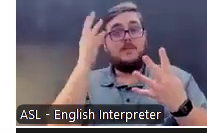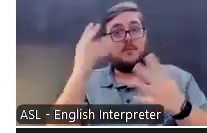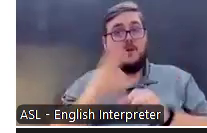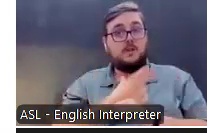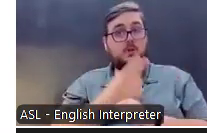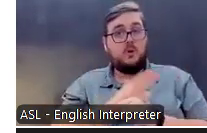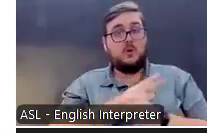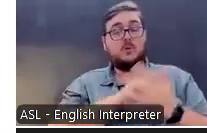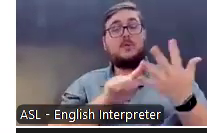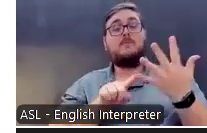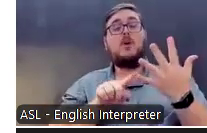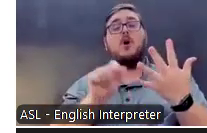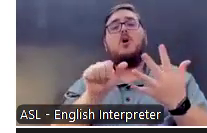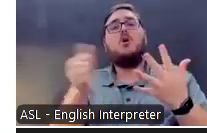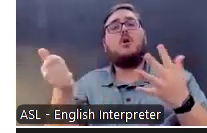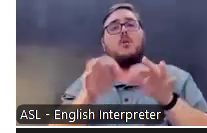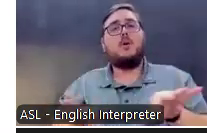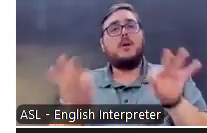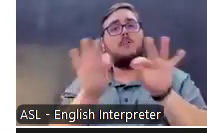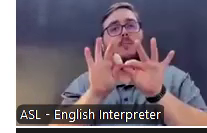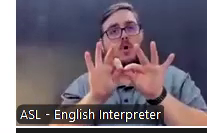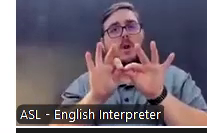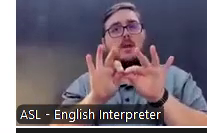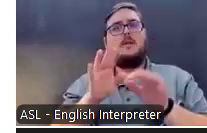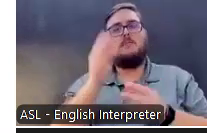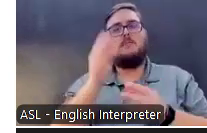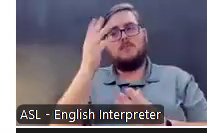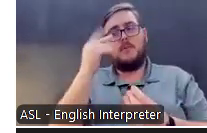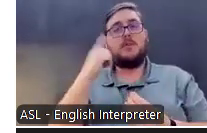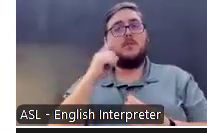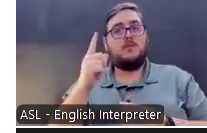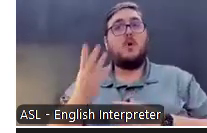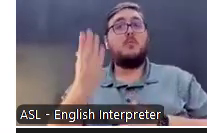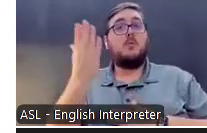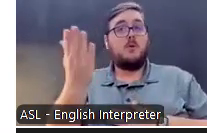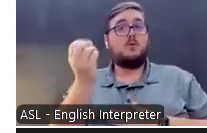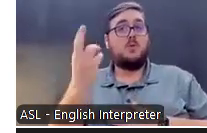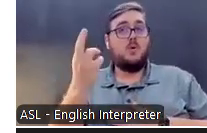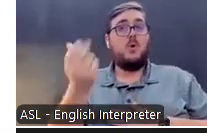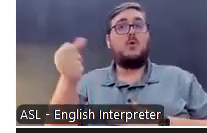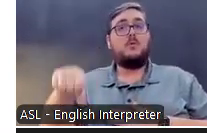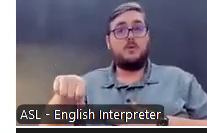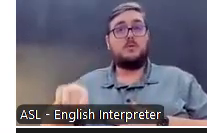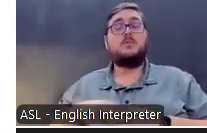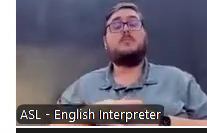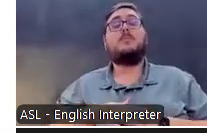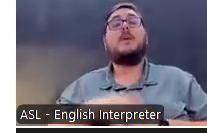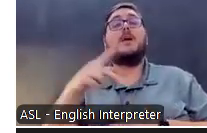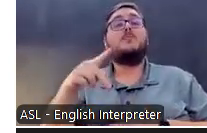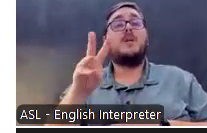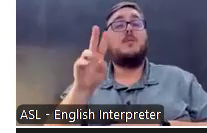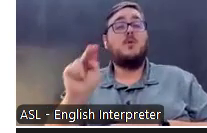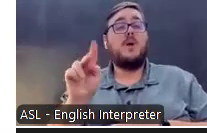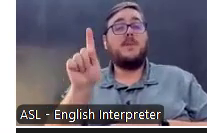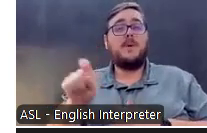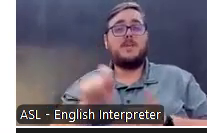the proposal or the refusal. A PWN has to be written in an understandable language,